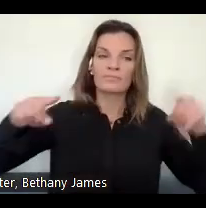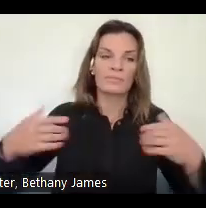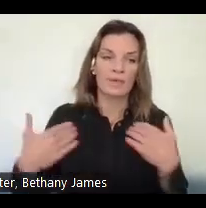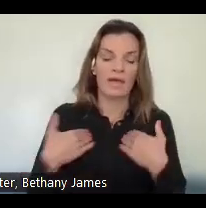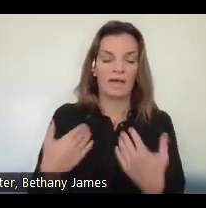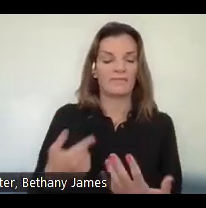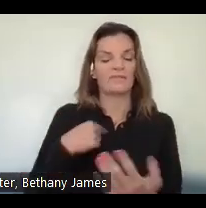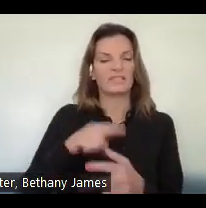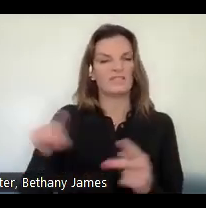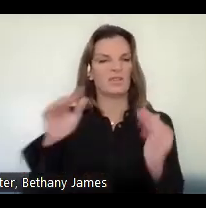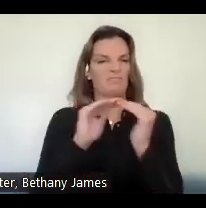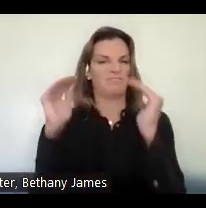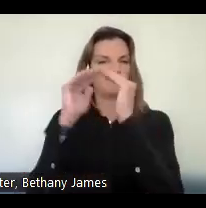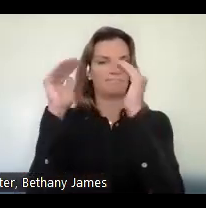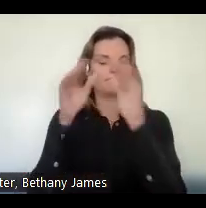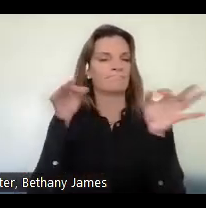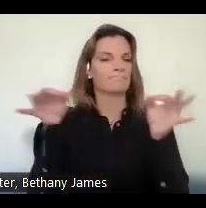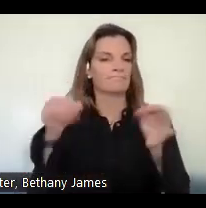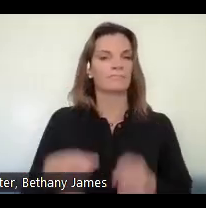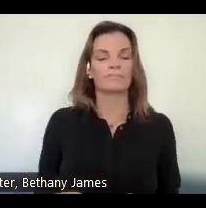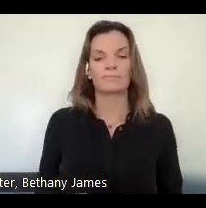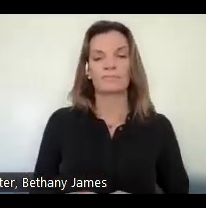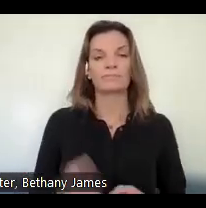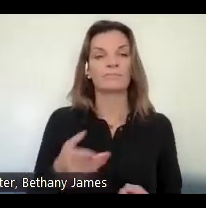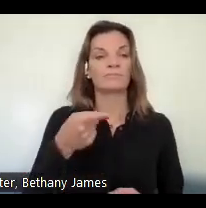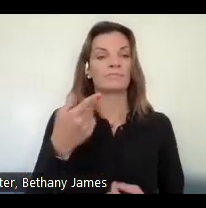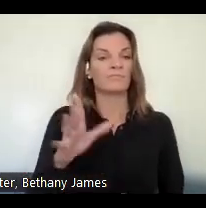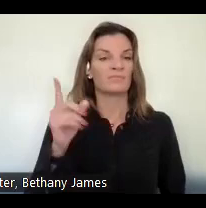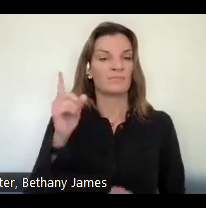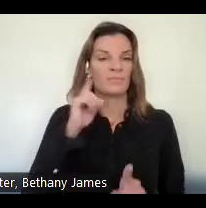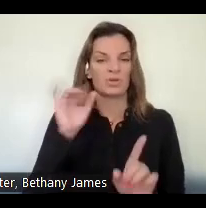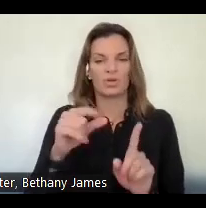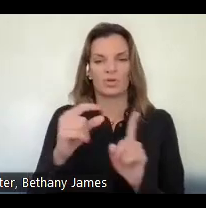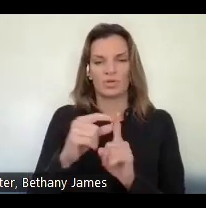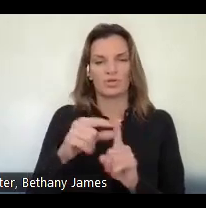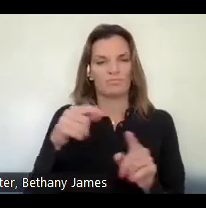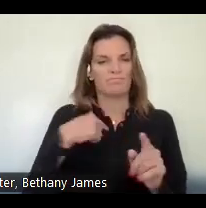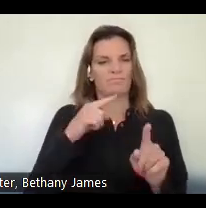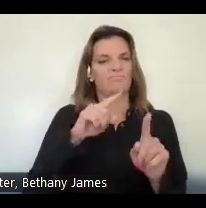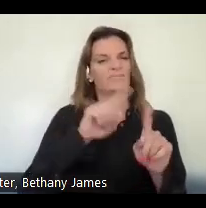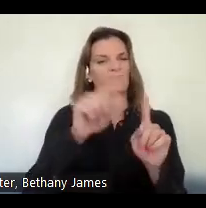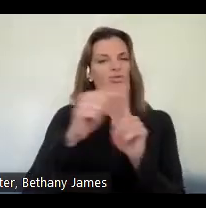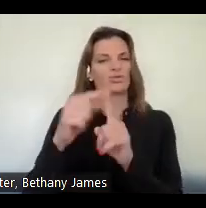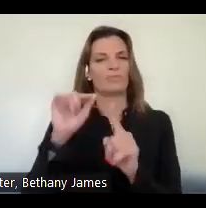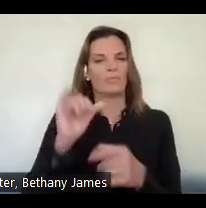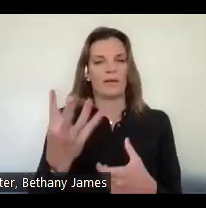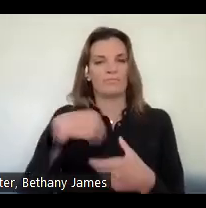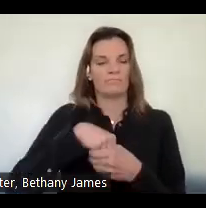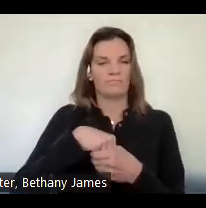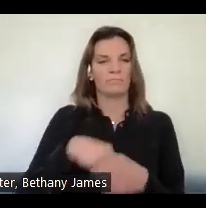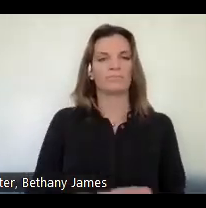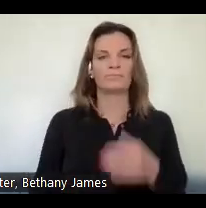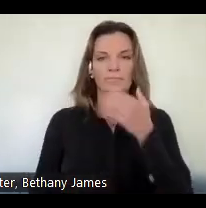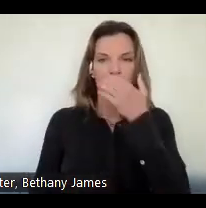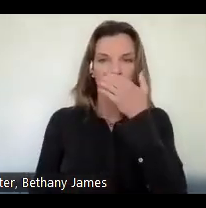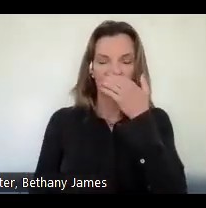I'm sure many of you have heard of the term Asperger's syndrome. They no longer incorporate that term. When we